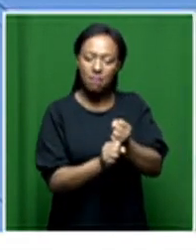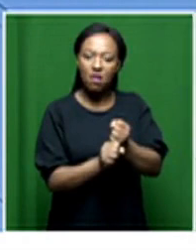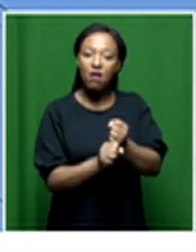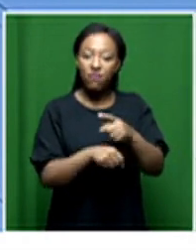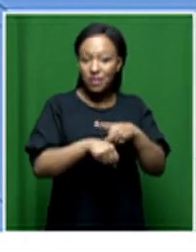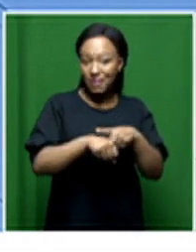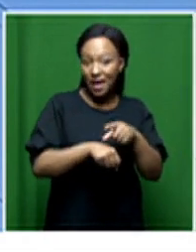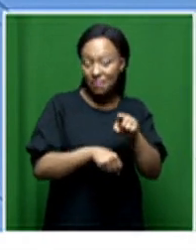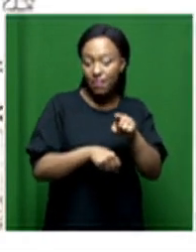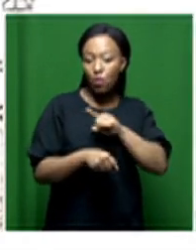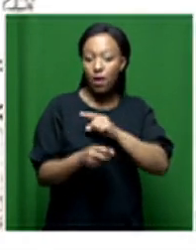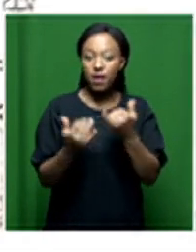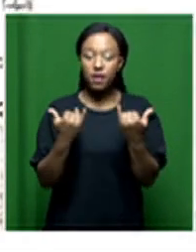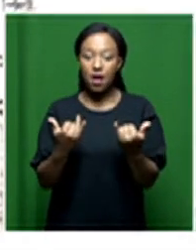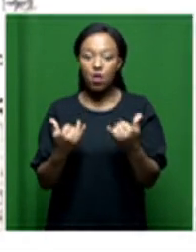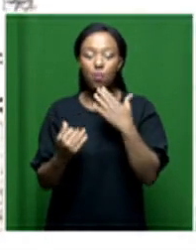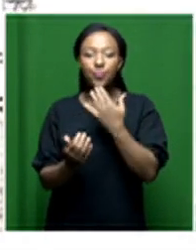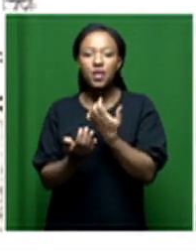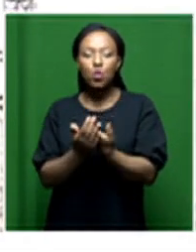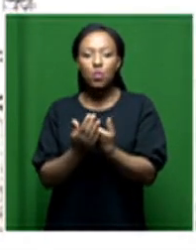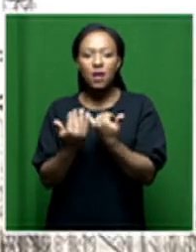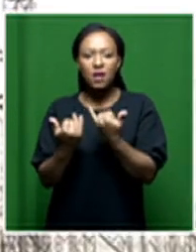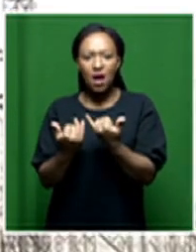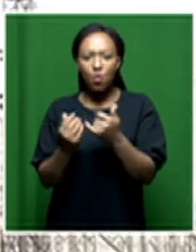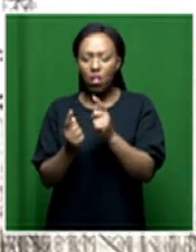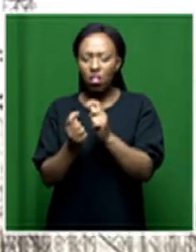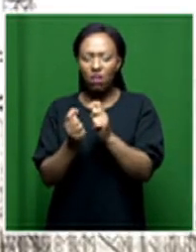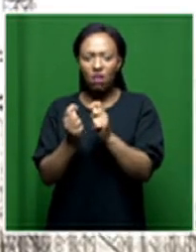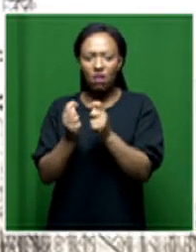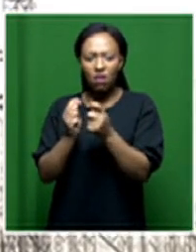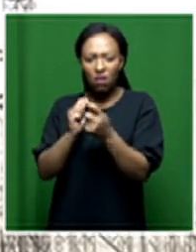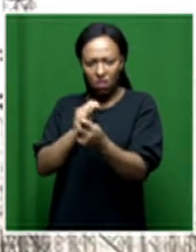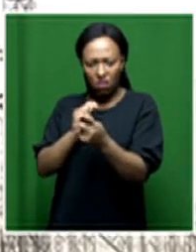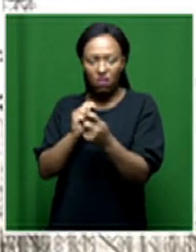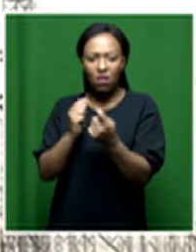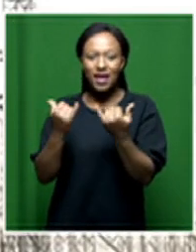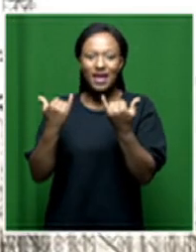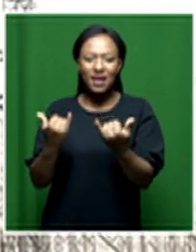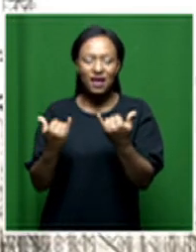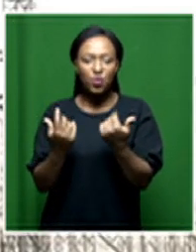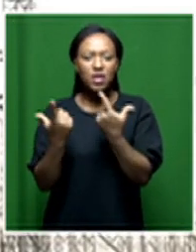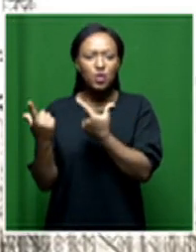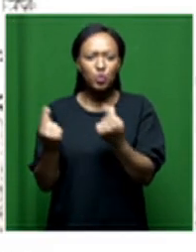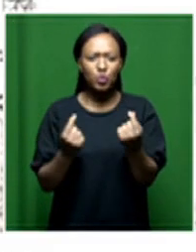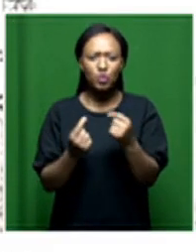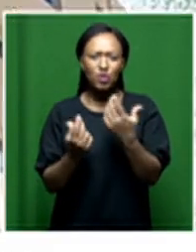point now where it's actually the economics have flipped, and we can do this now not just